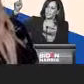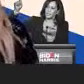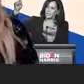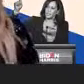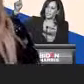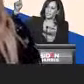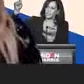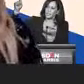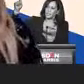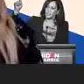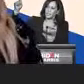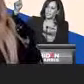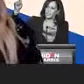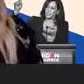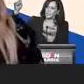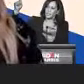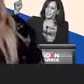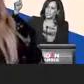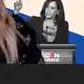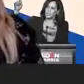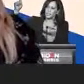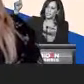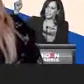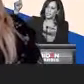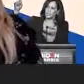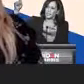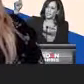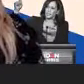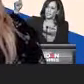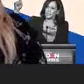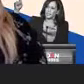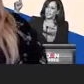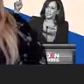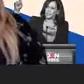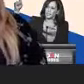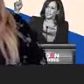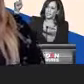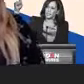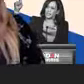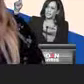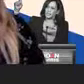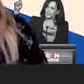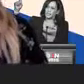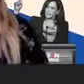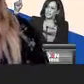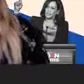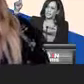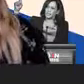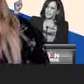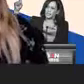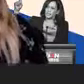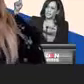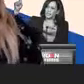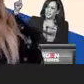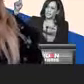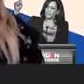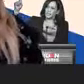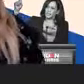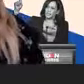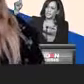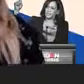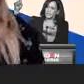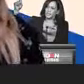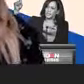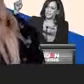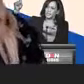to about this upcoming election. So I'm gonna go ahead and click it. It's then gonna ask you if you've talked with someone who's already in your contacts